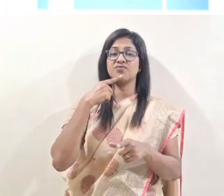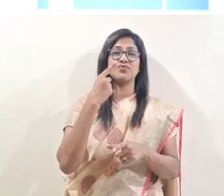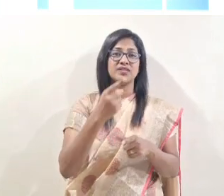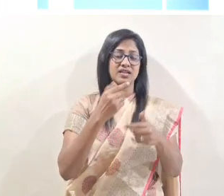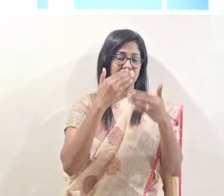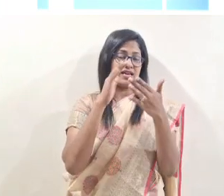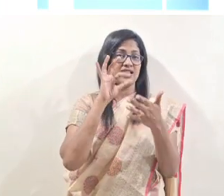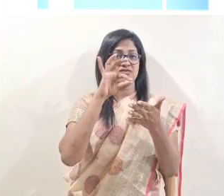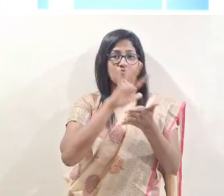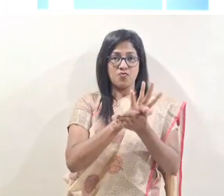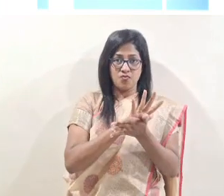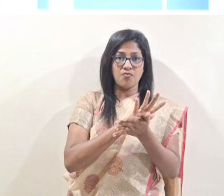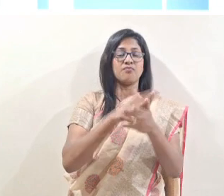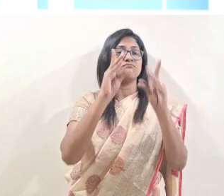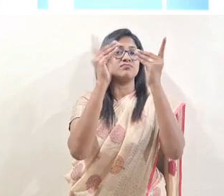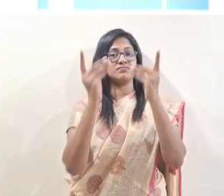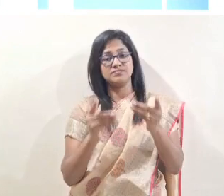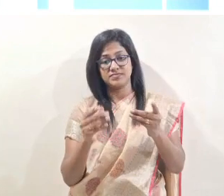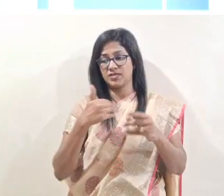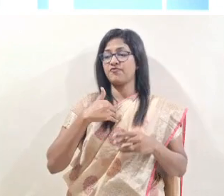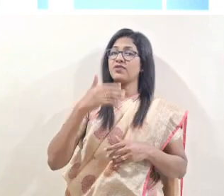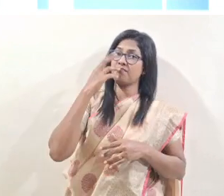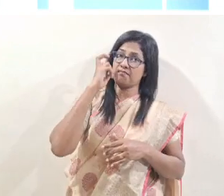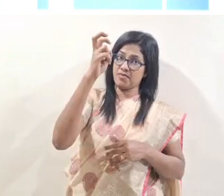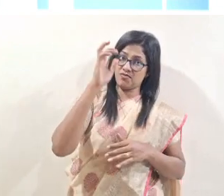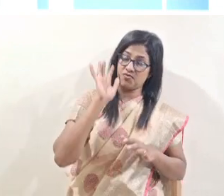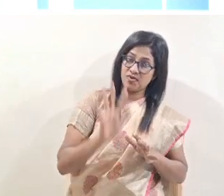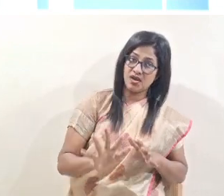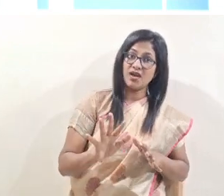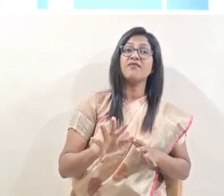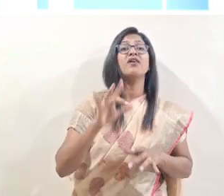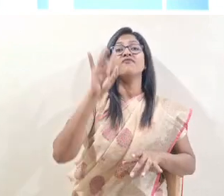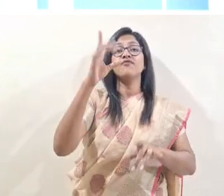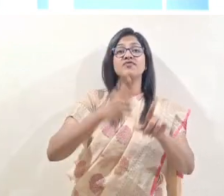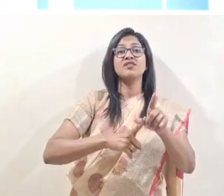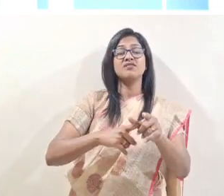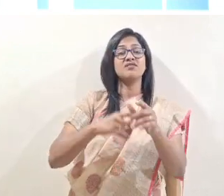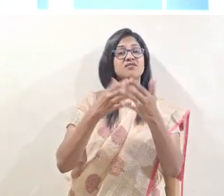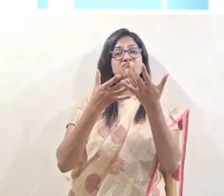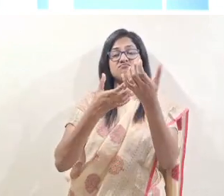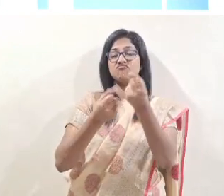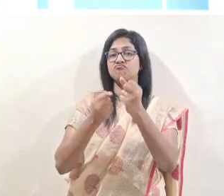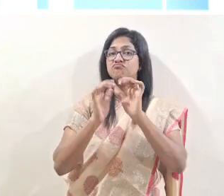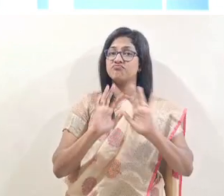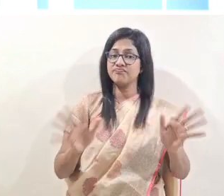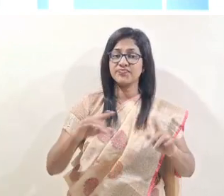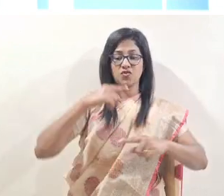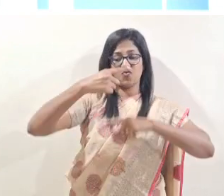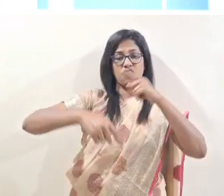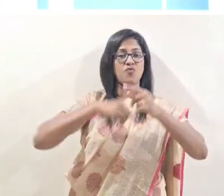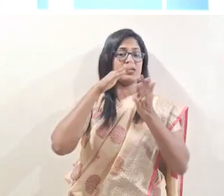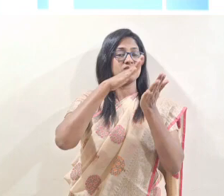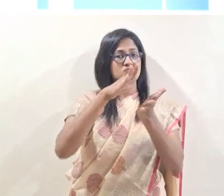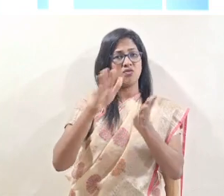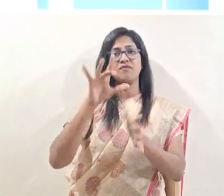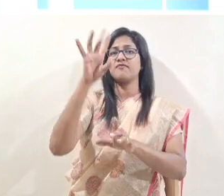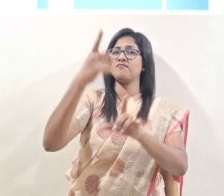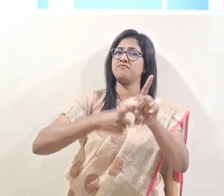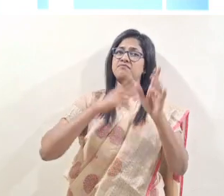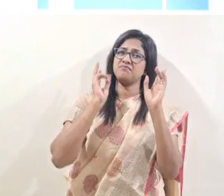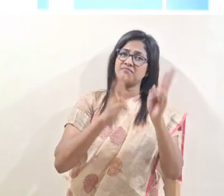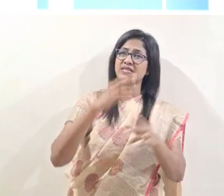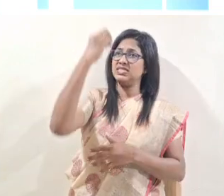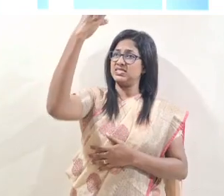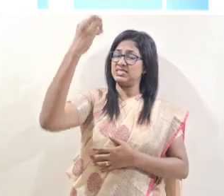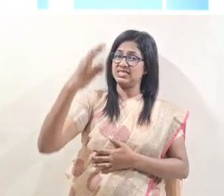railway, we have a metro, we would like to freeze it for 15 years. Rolling stock we have, the rolling stock is there for 15 years. The signaling